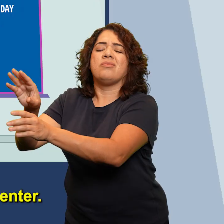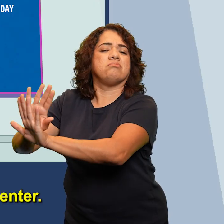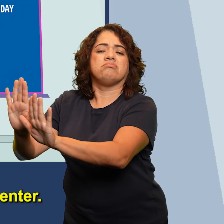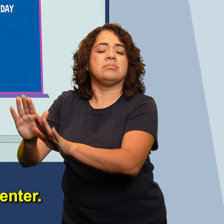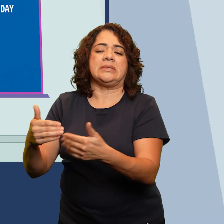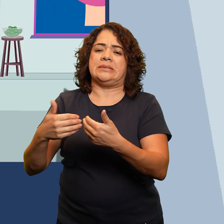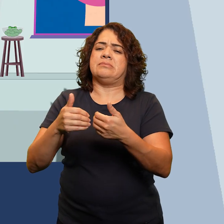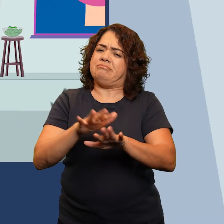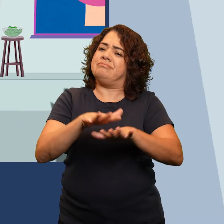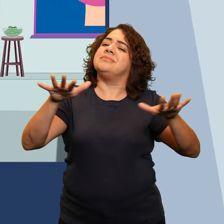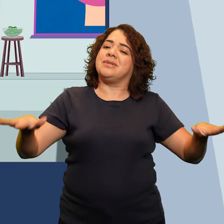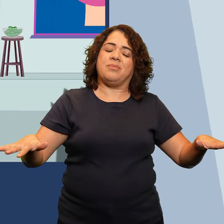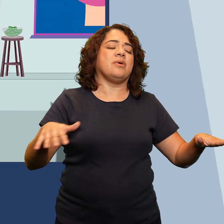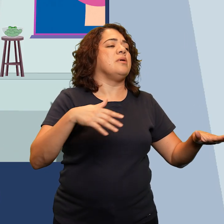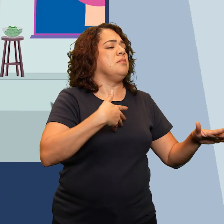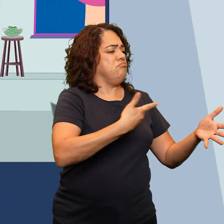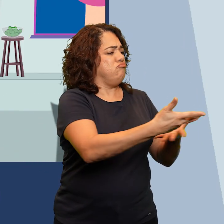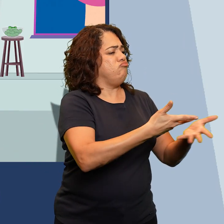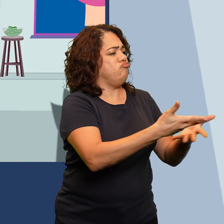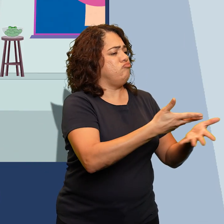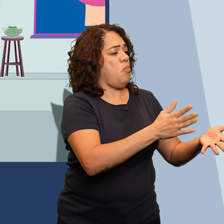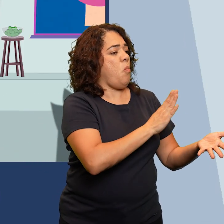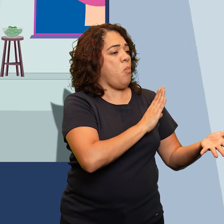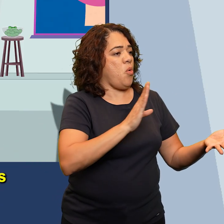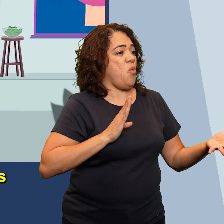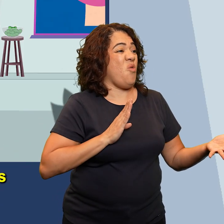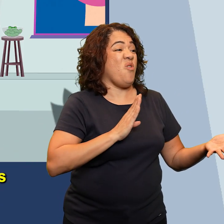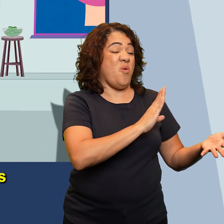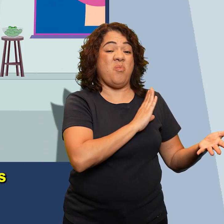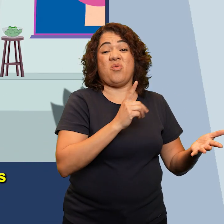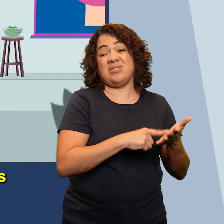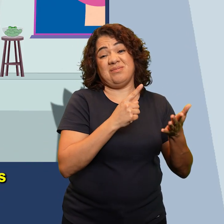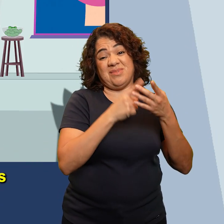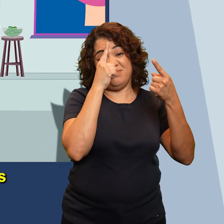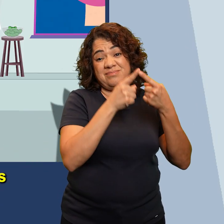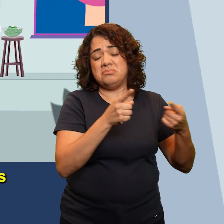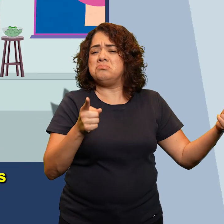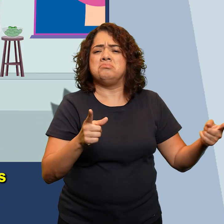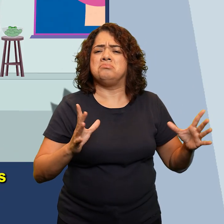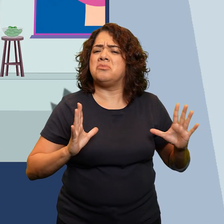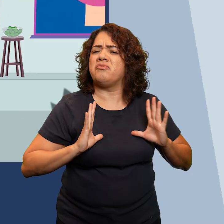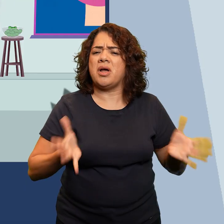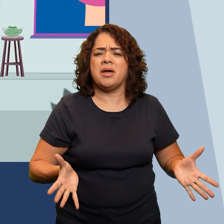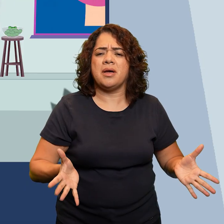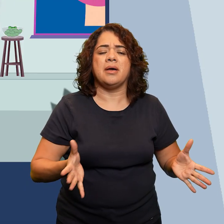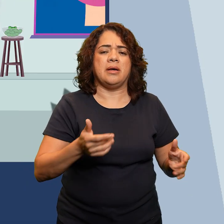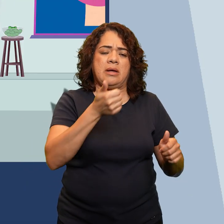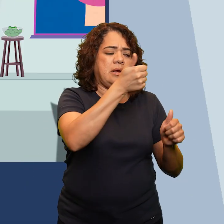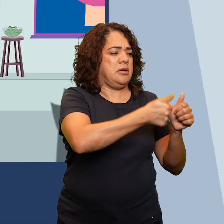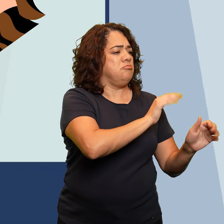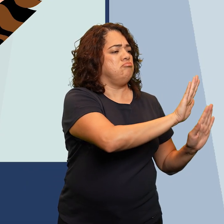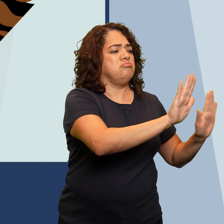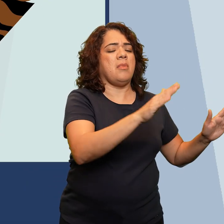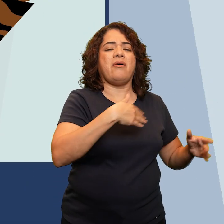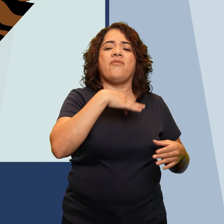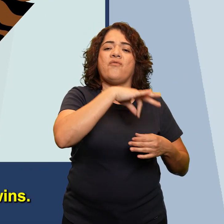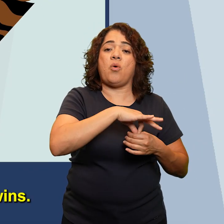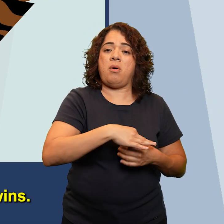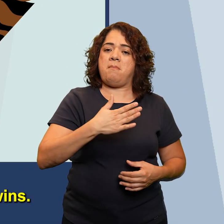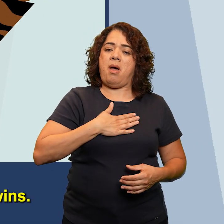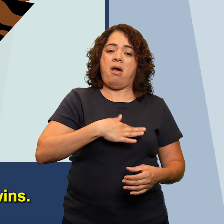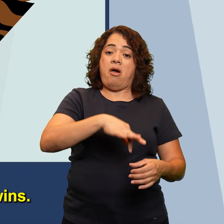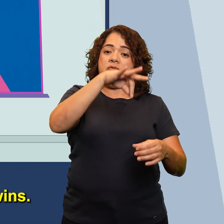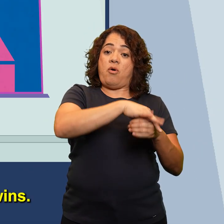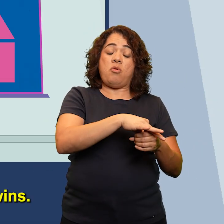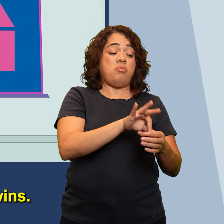of the regional center. And remember, it's perfectly fine and normal that not all board members agree on something or vote the same way. You get your vote,